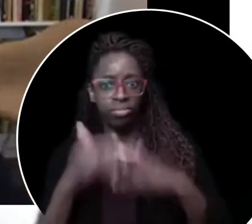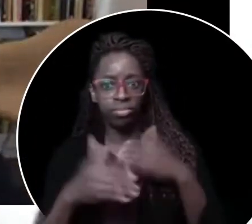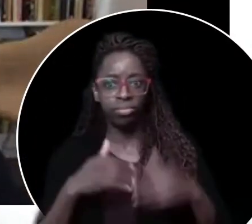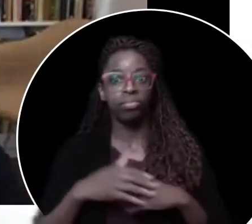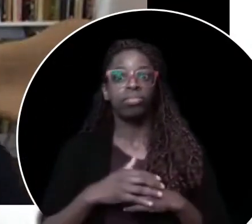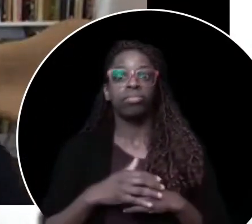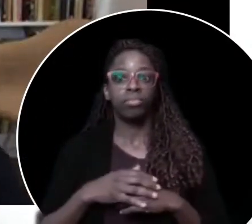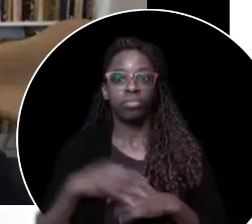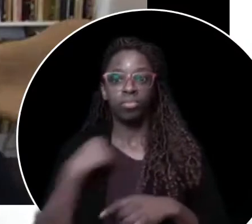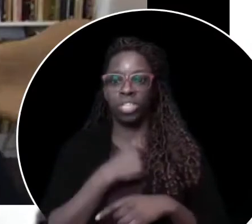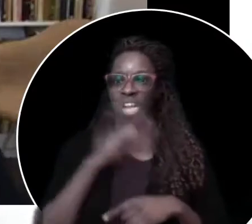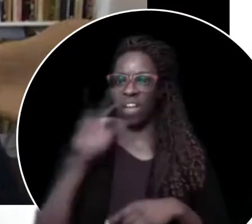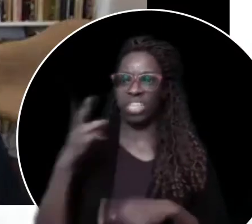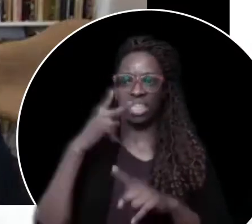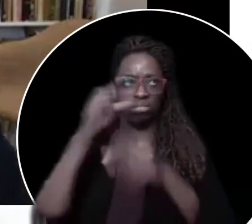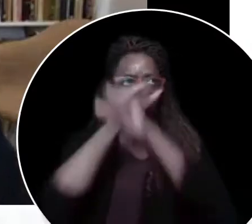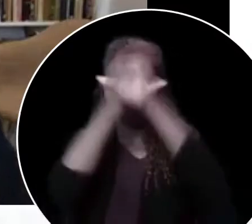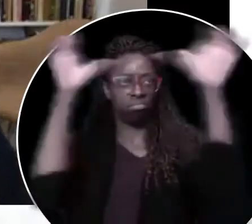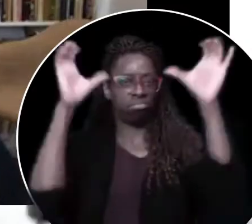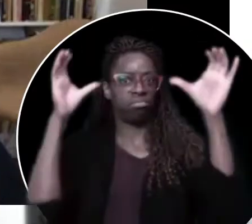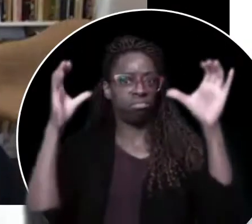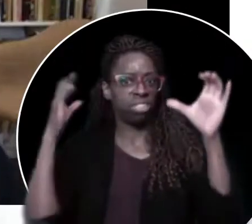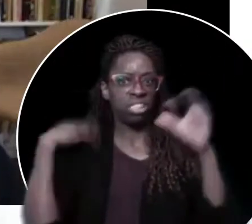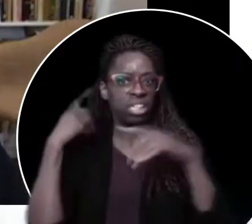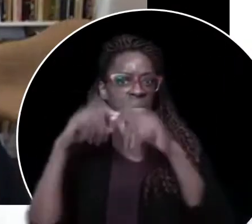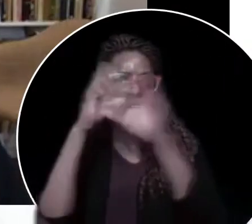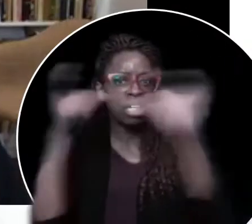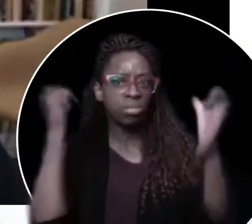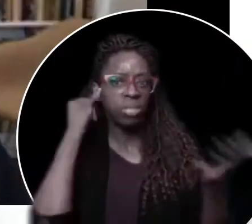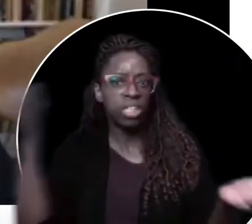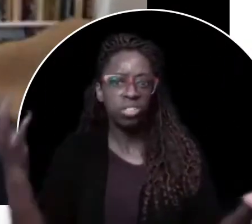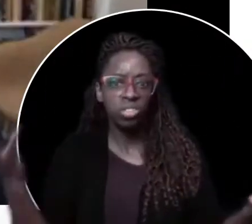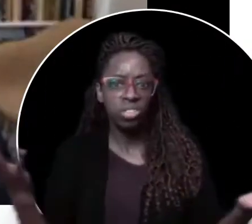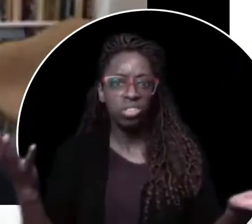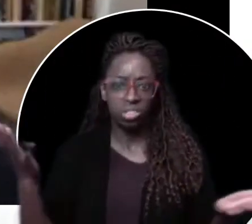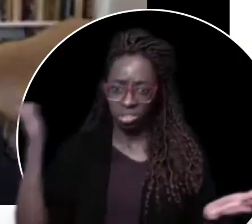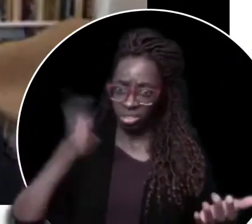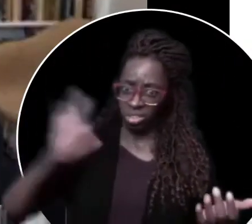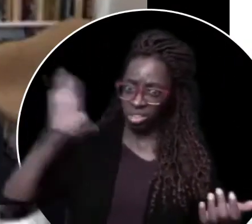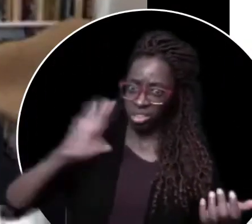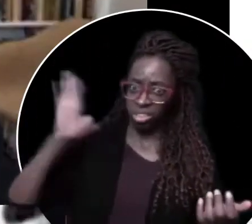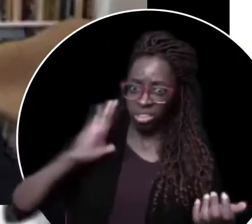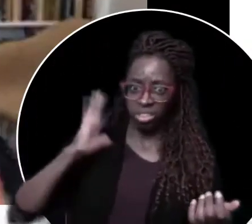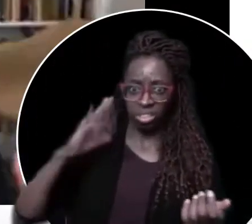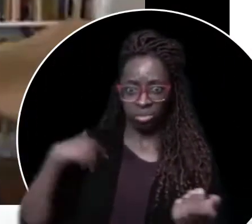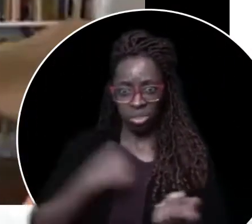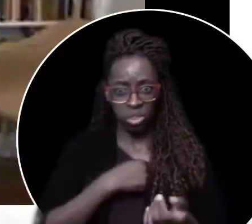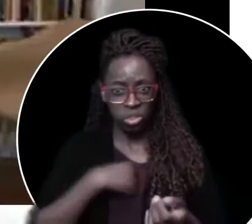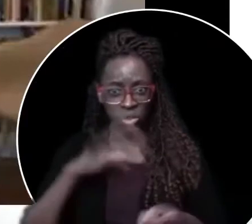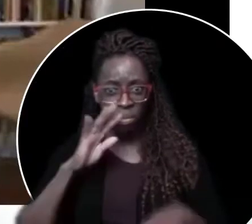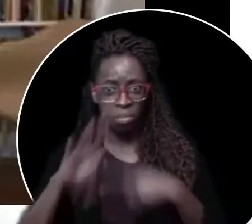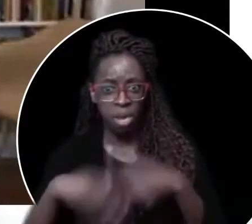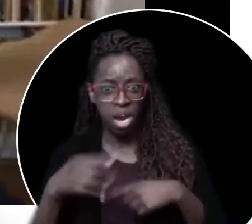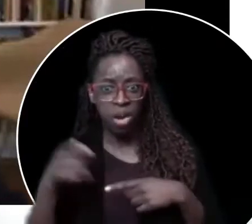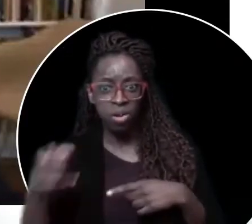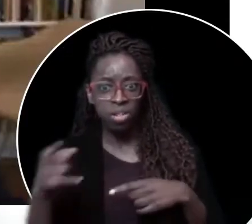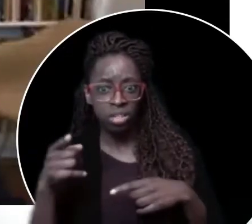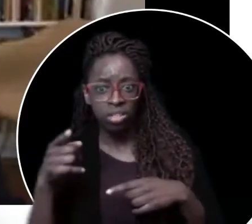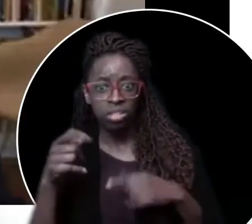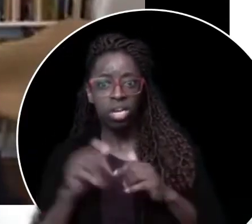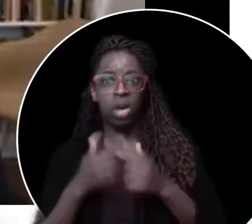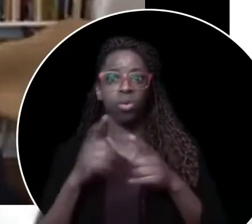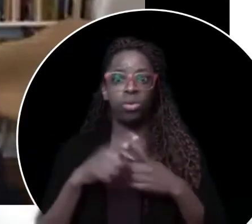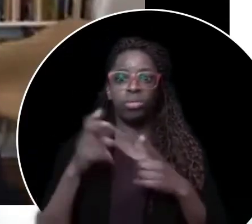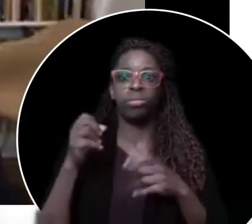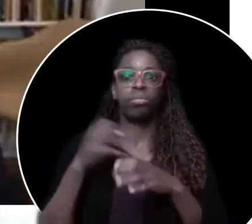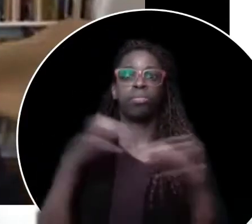Years ago, when we were talking about, you know, how to popularize abolition, it would have been impossible to predict that at one